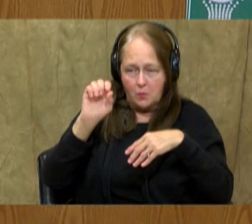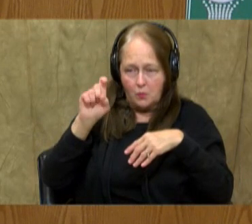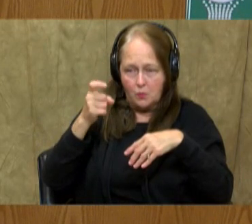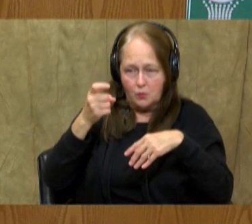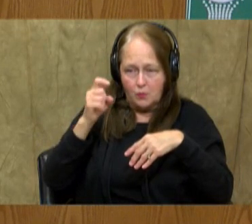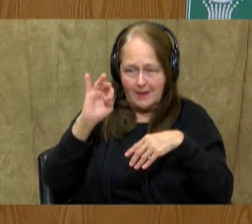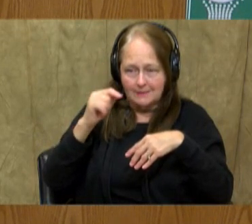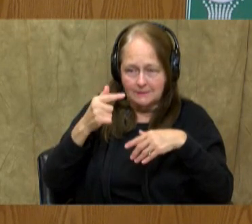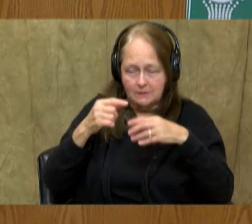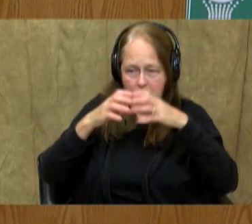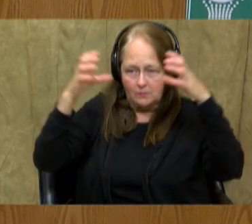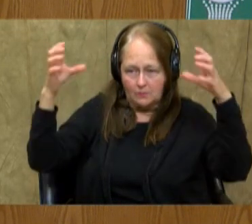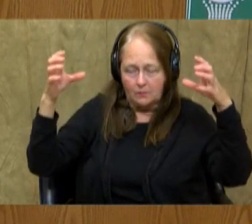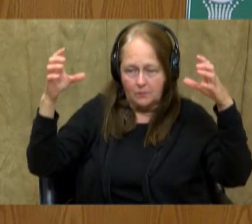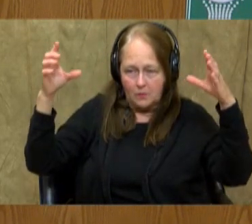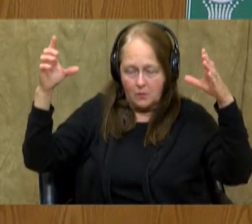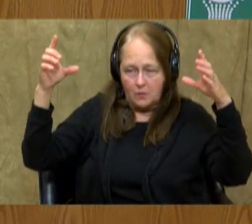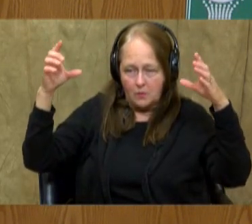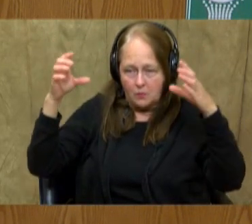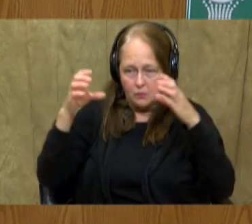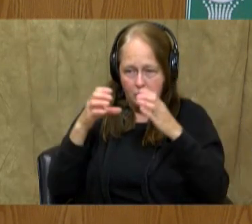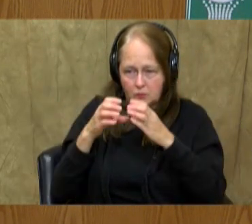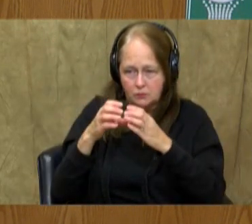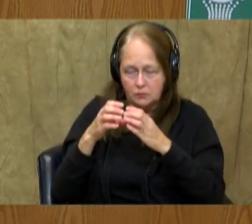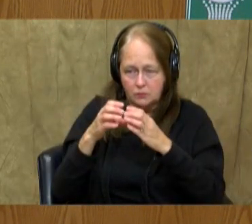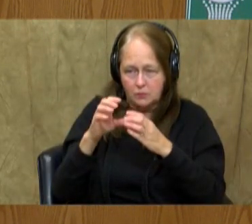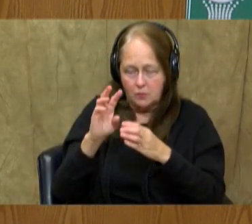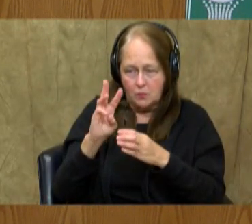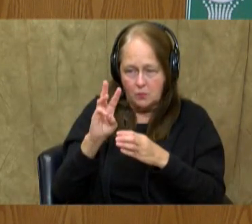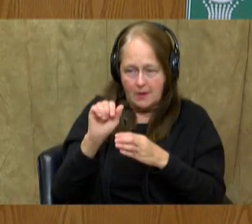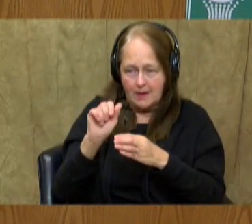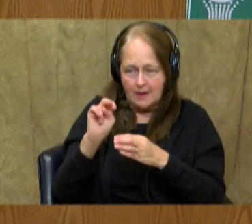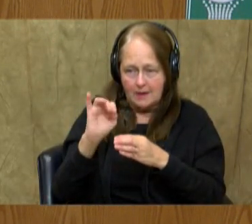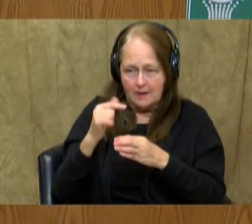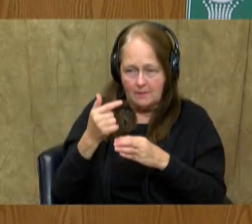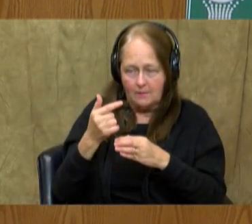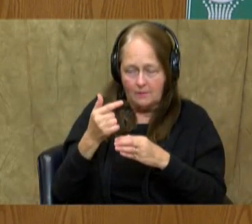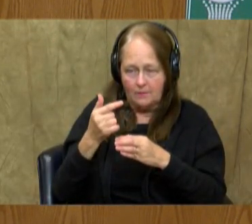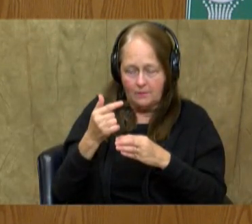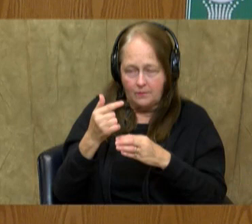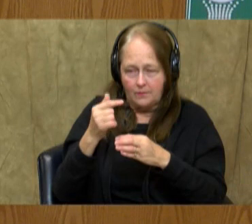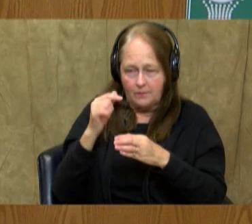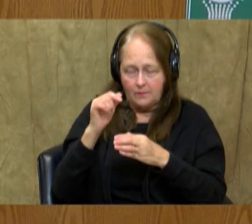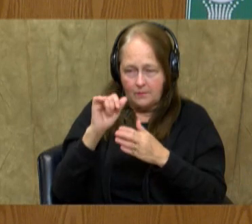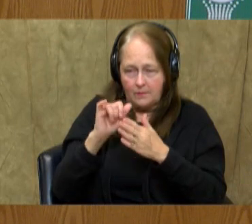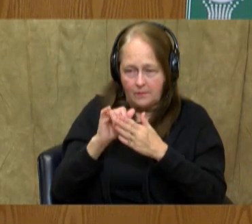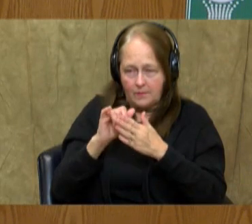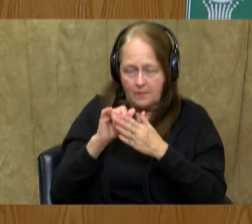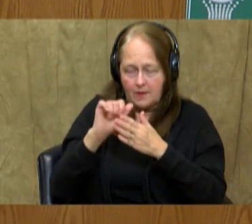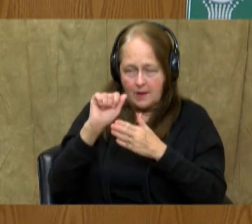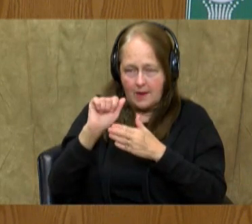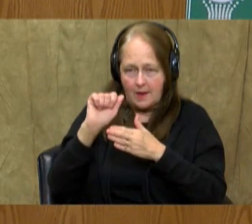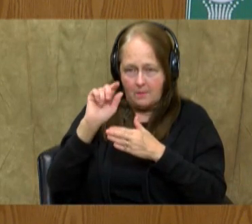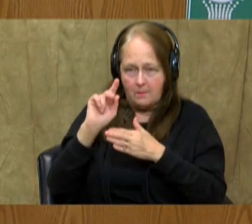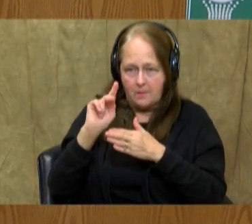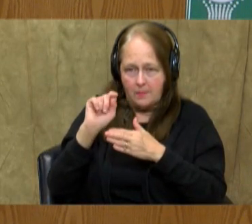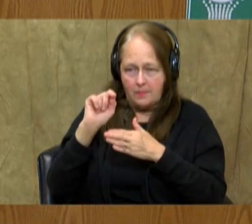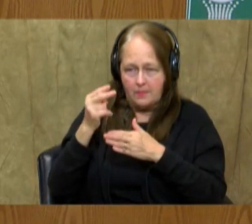getting larger. Waning means it appears to be getting smaller. And then we also talked about apogee and perigee last